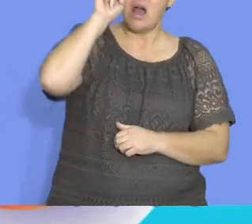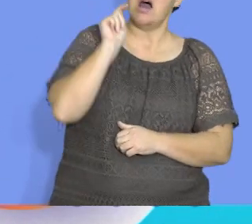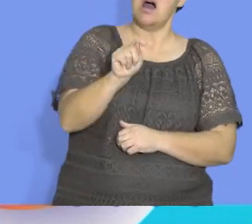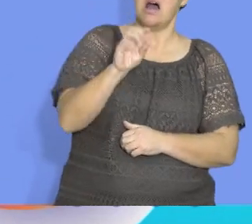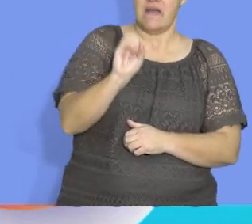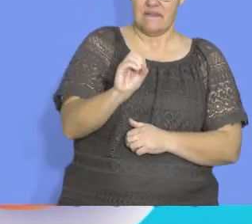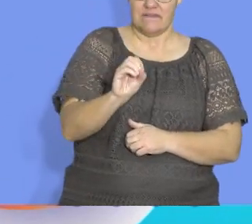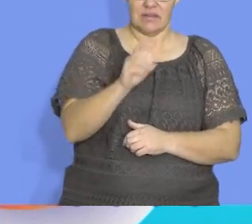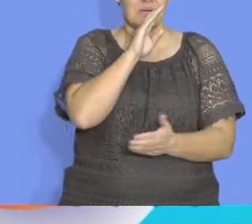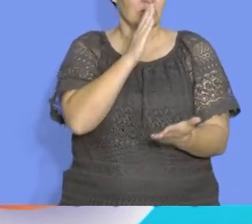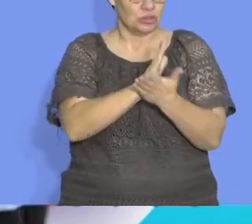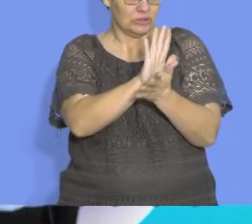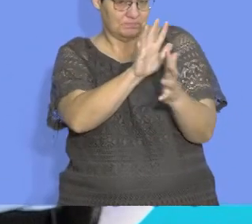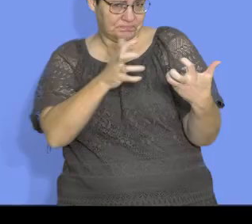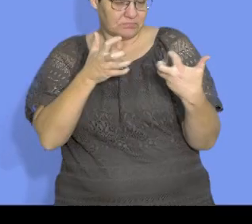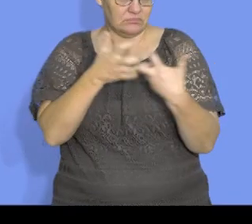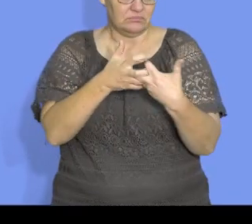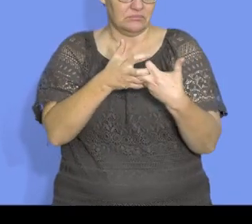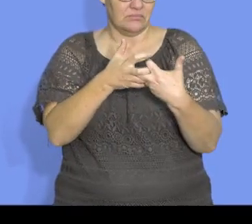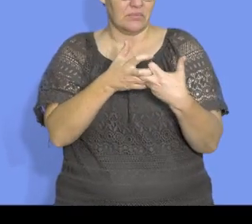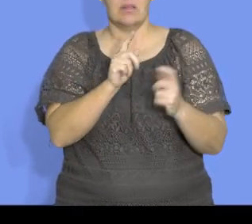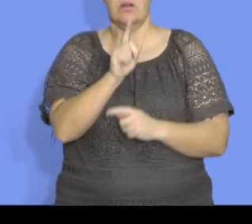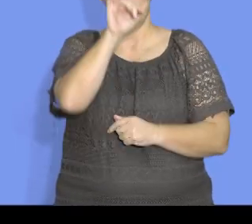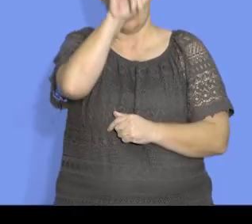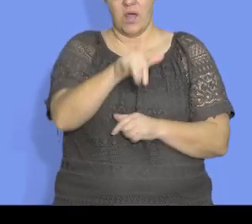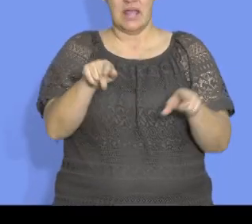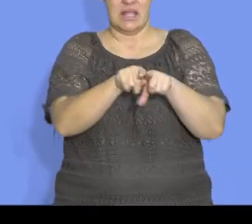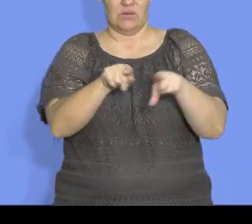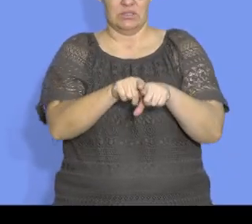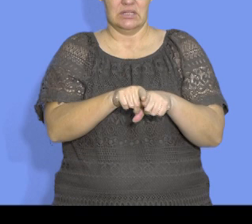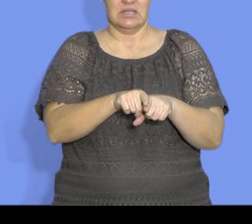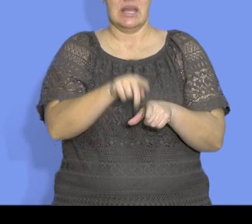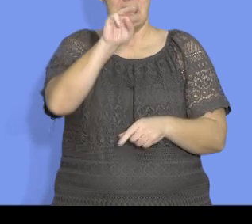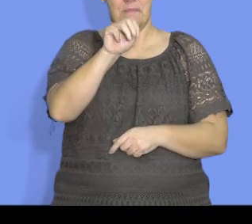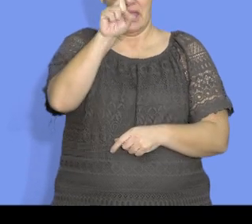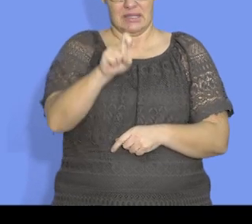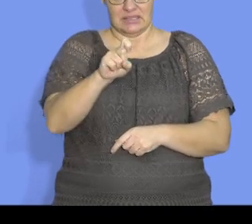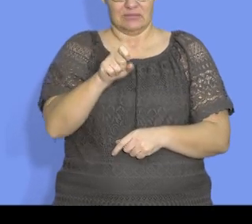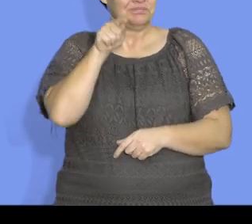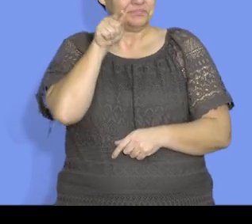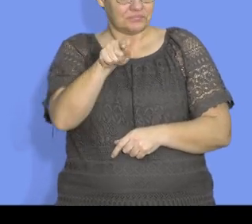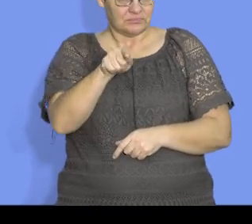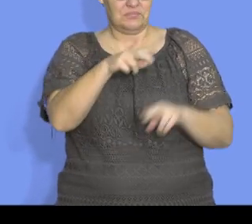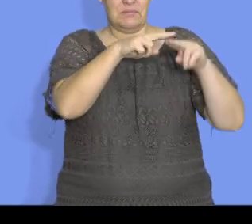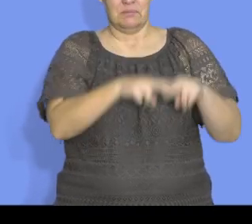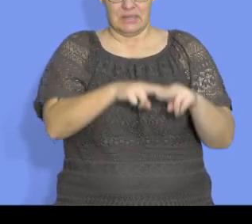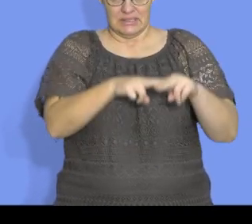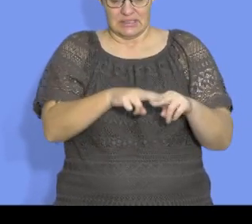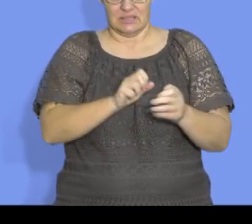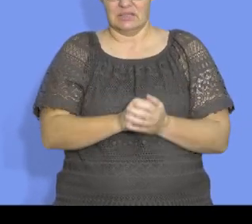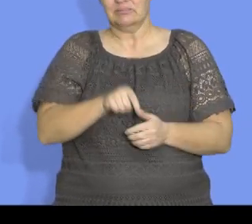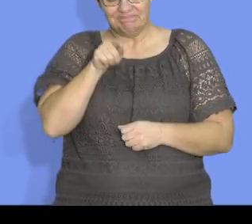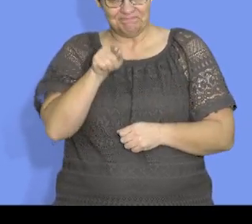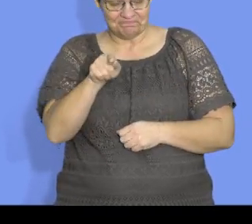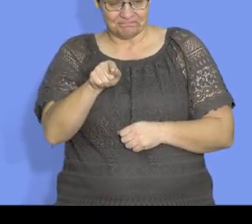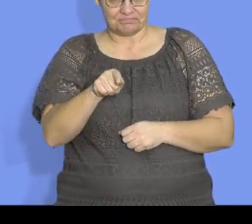what it is, but make sure it fits into the form of y equals mx, where this is the